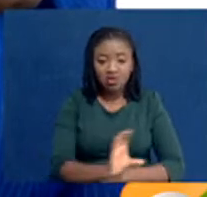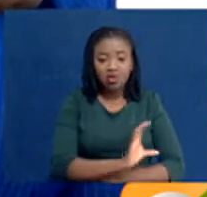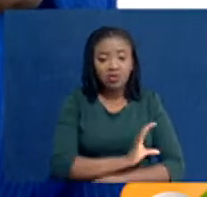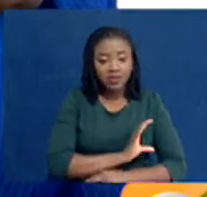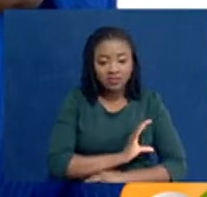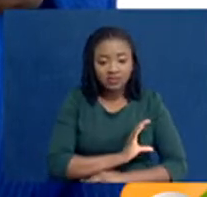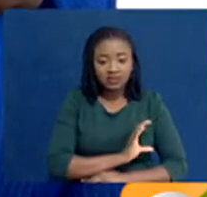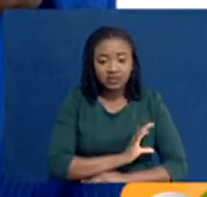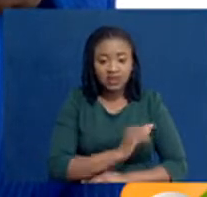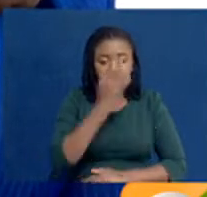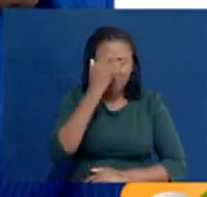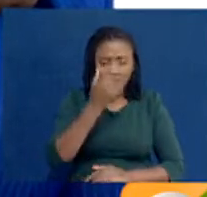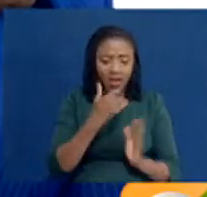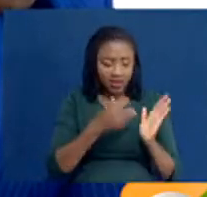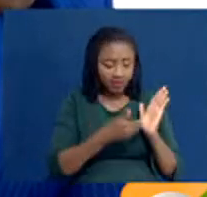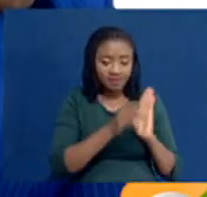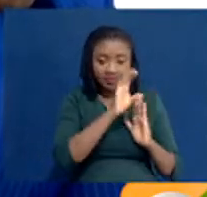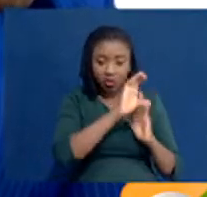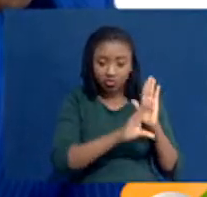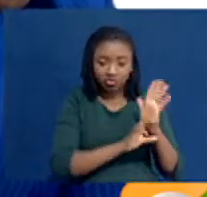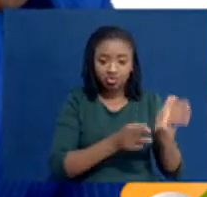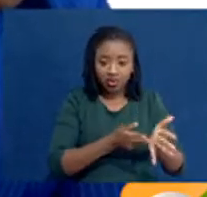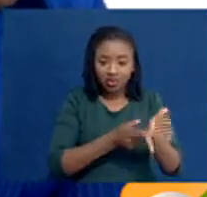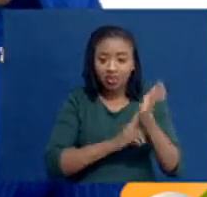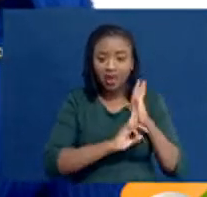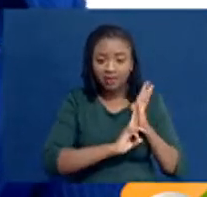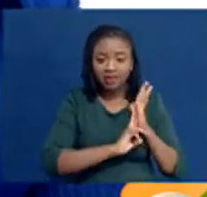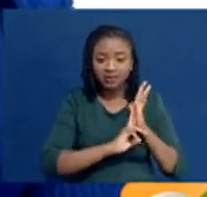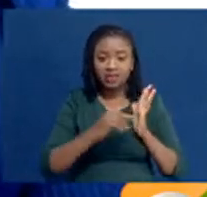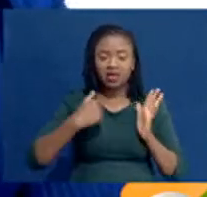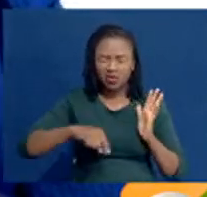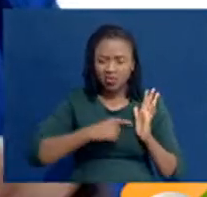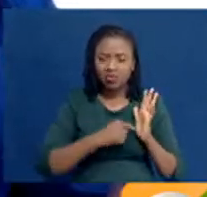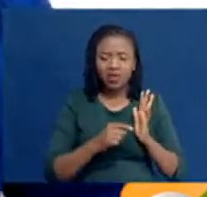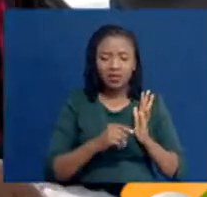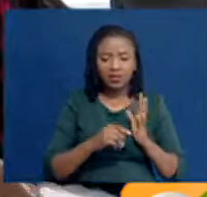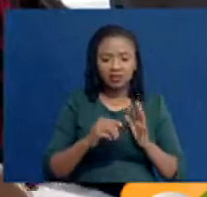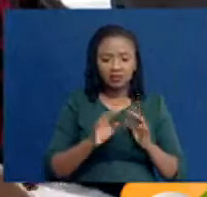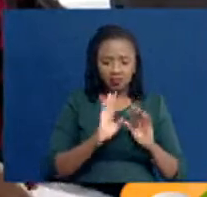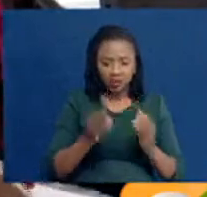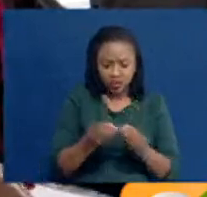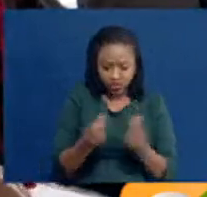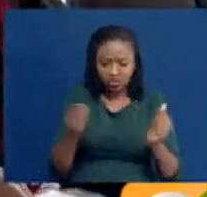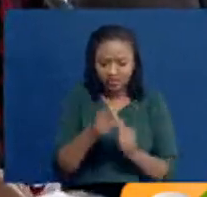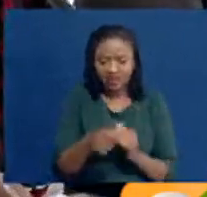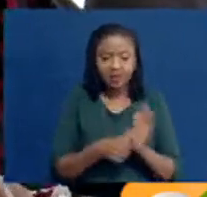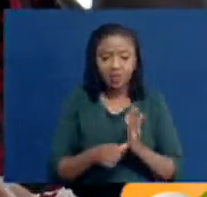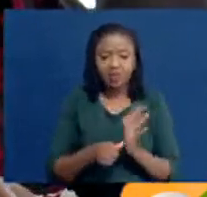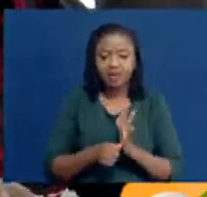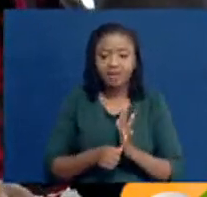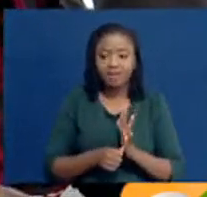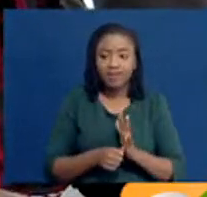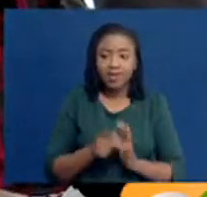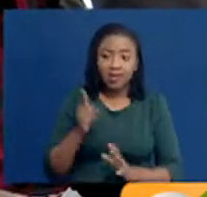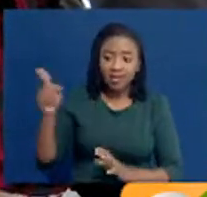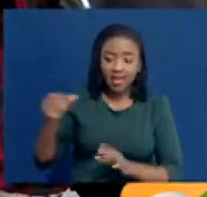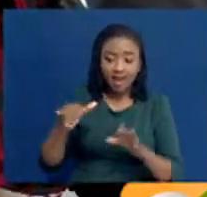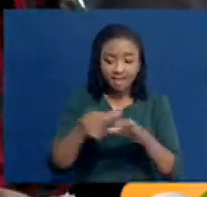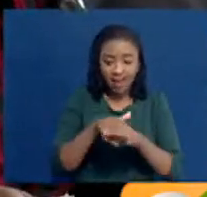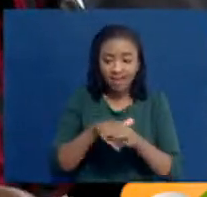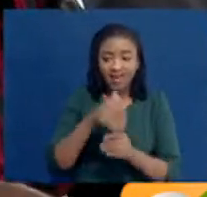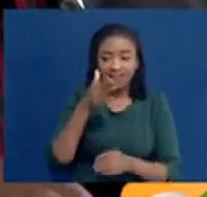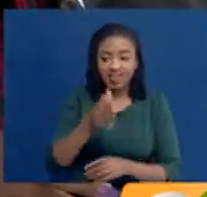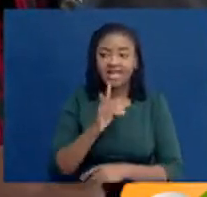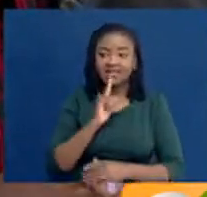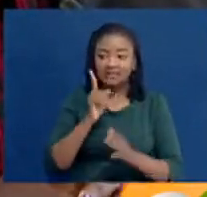given the constitutional requirements, you are going to deal with that boundary. The members of the indigenous community say